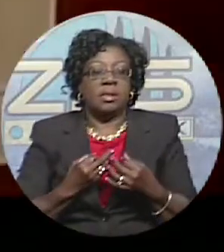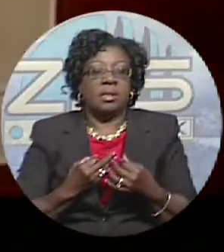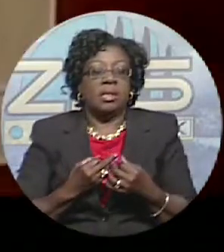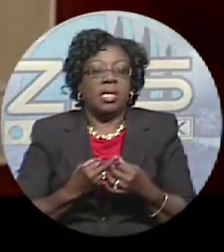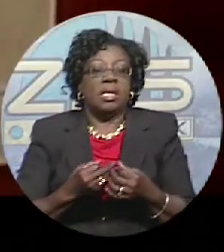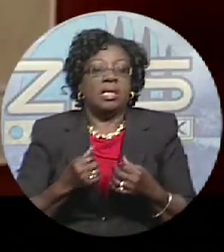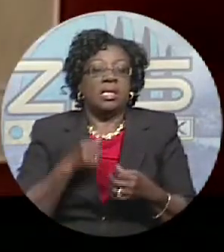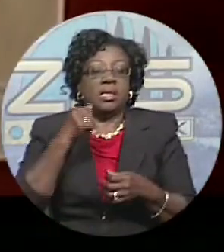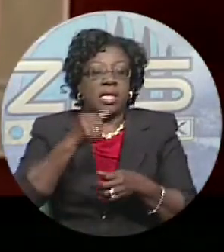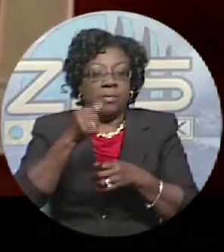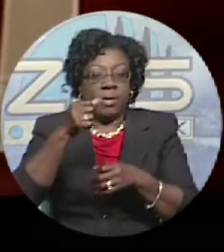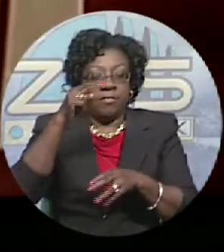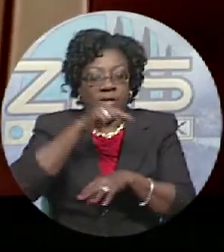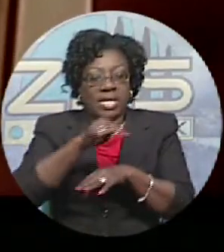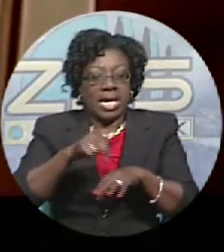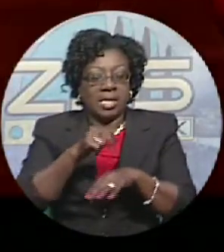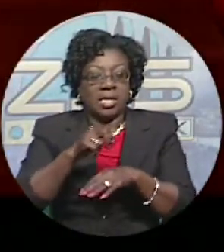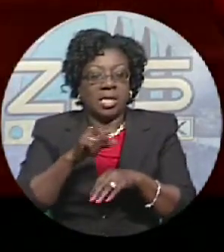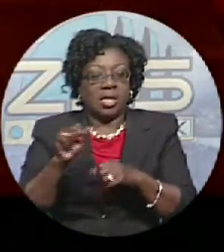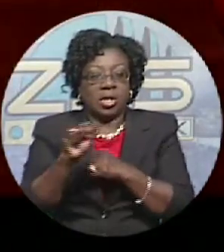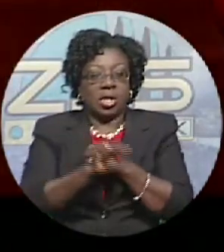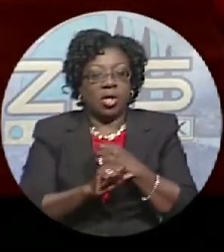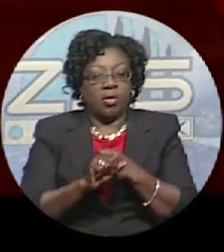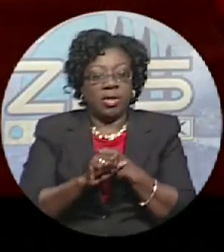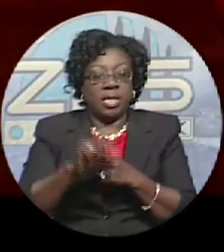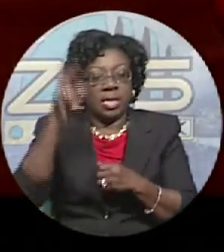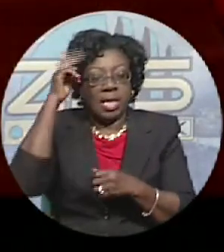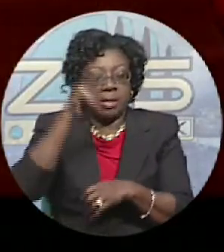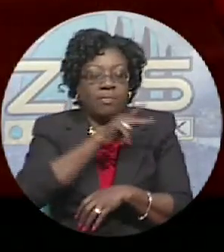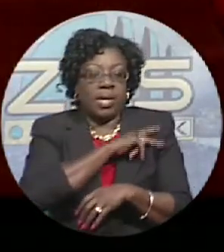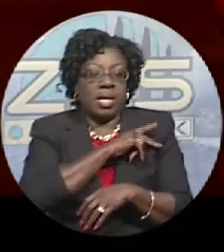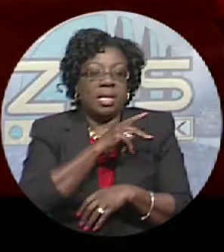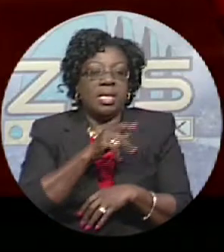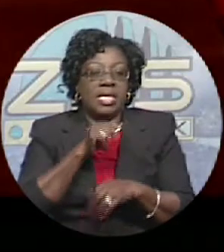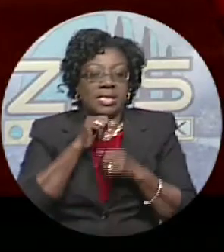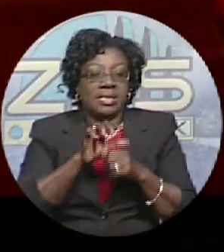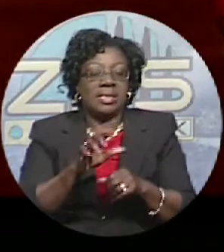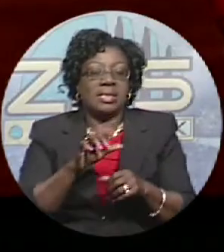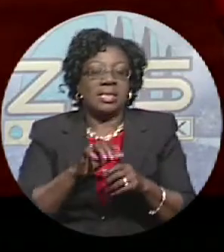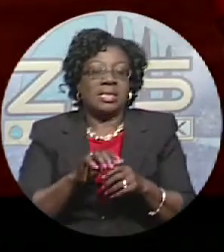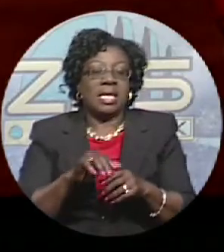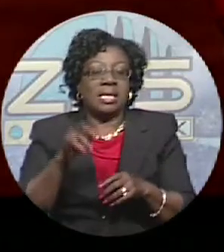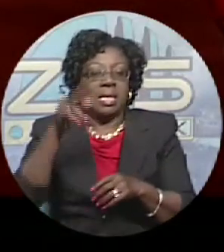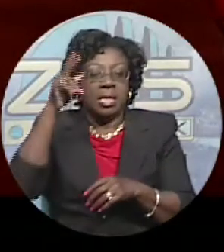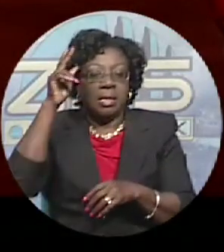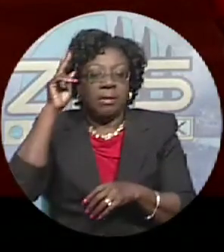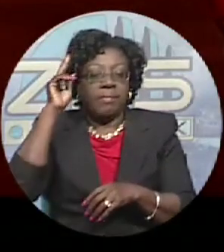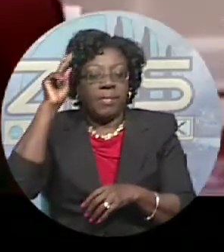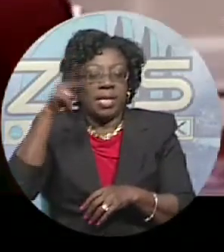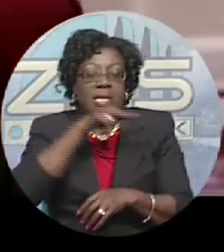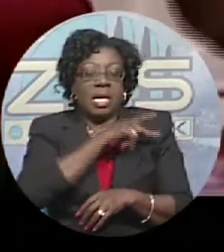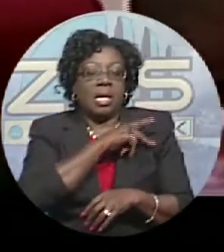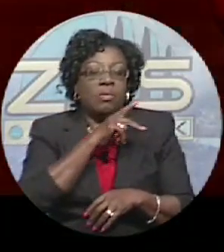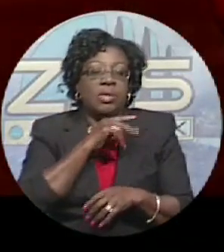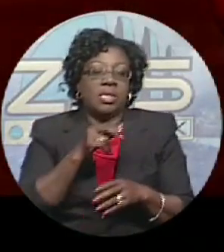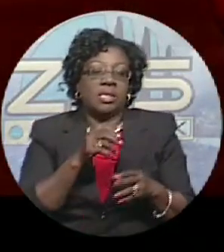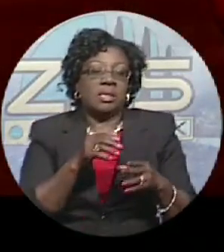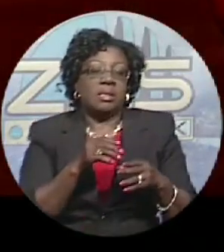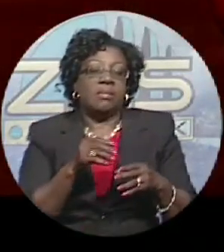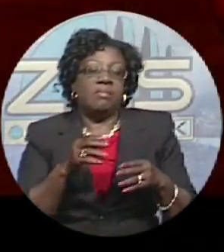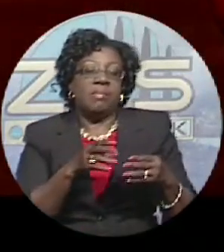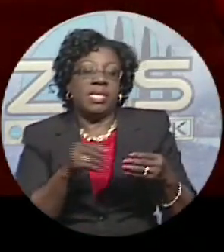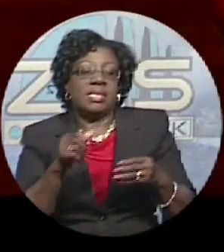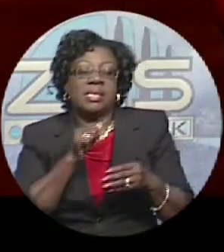State Minister for National Security, Keith Bell, insisted that Pintard was misleading the public with those claims. Madam